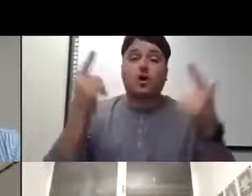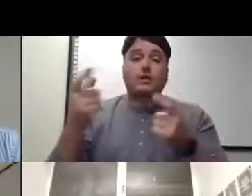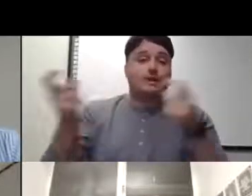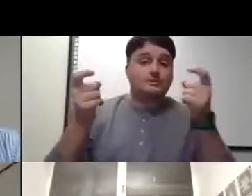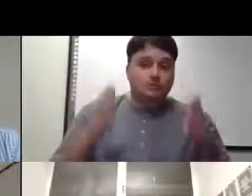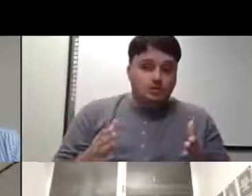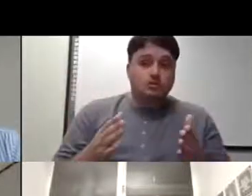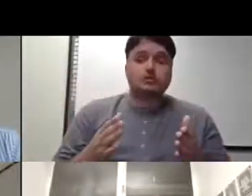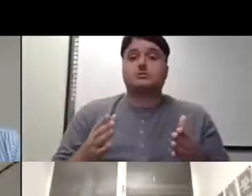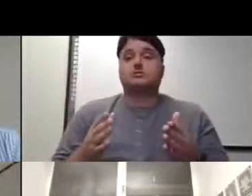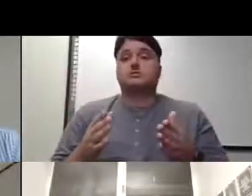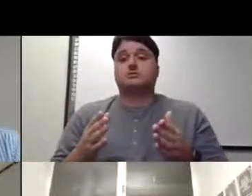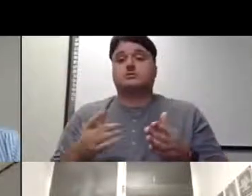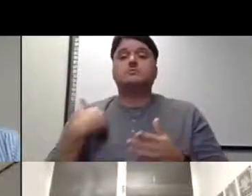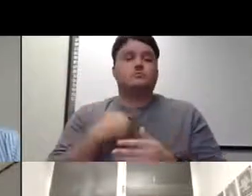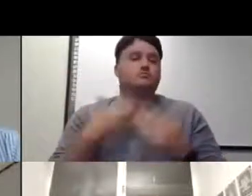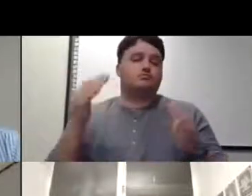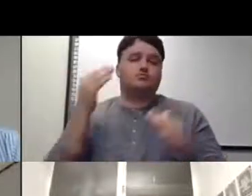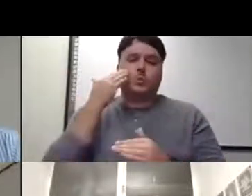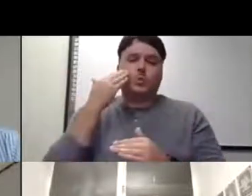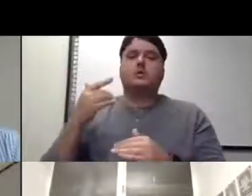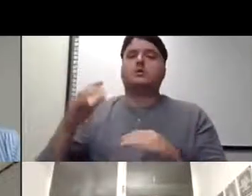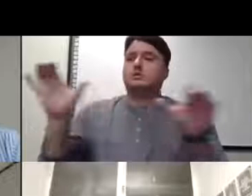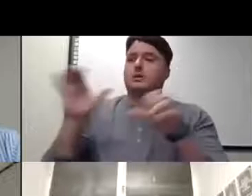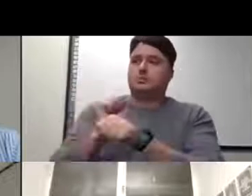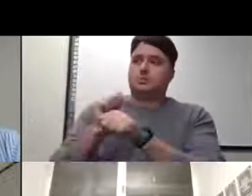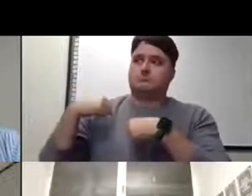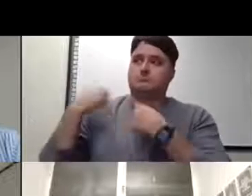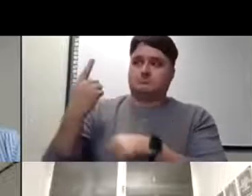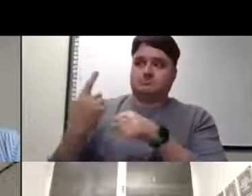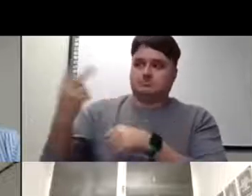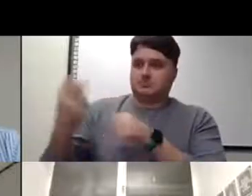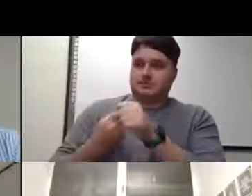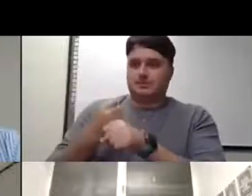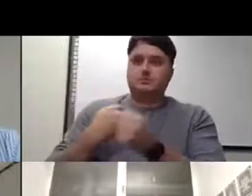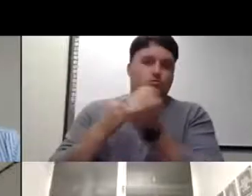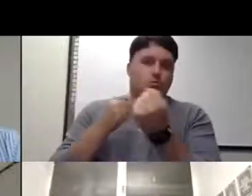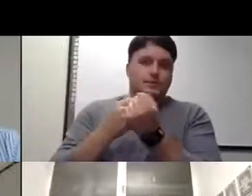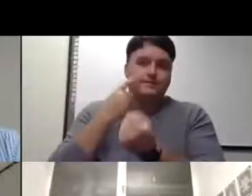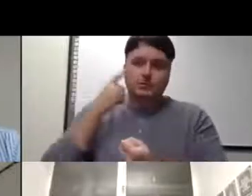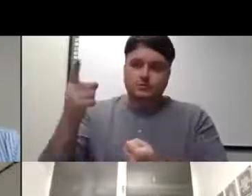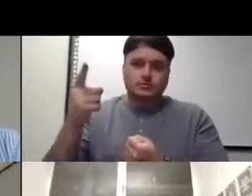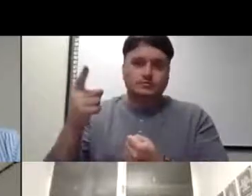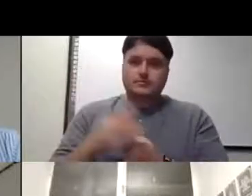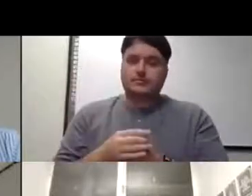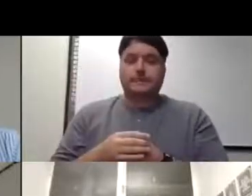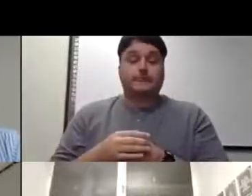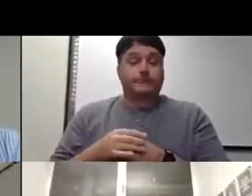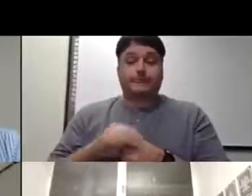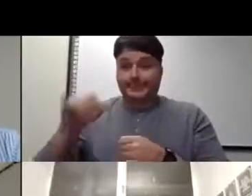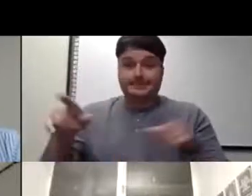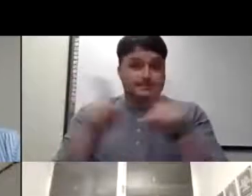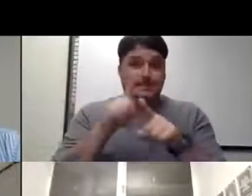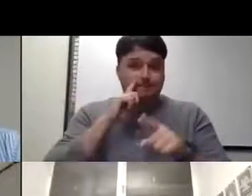administrators. We know that the work we've done the last couple of years has been grueling for you, as it has been for everybody,